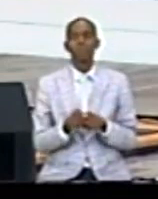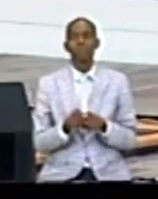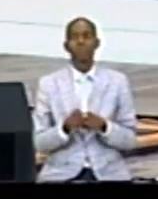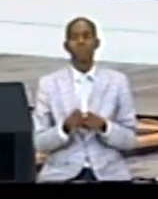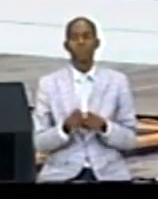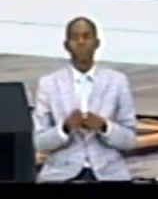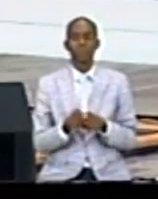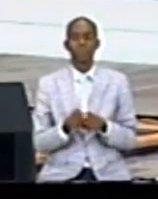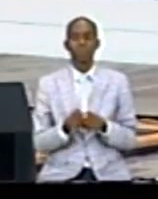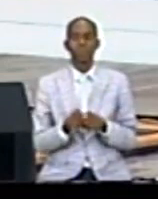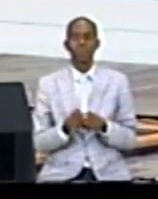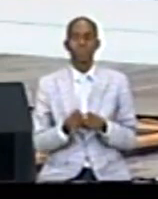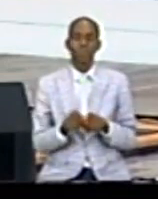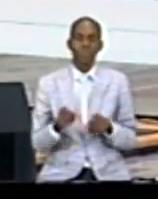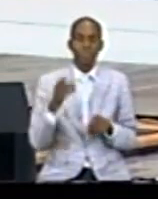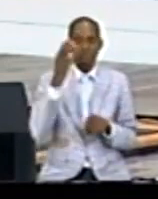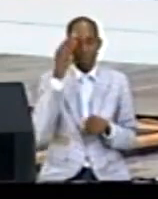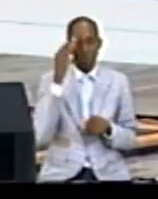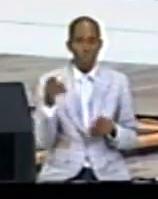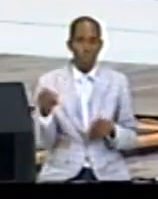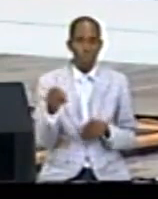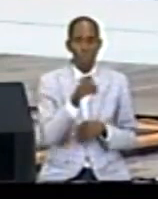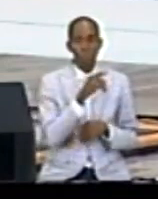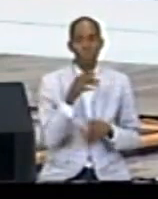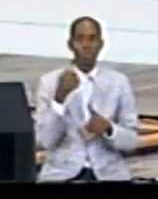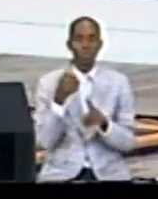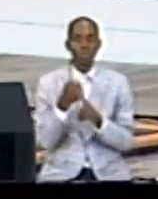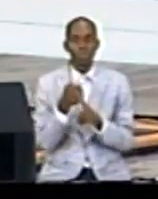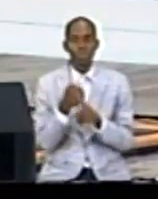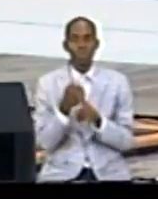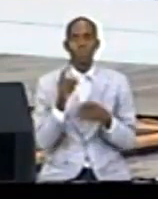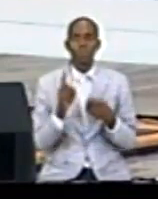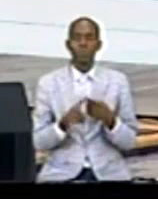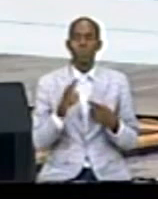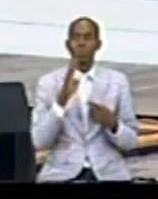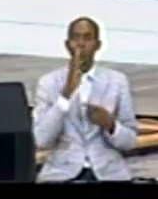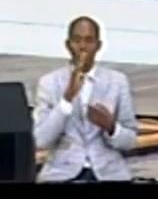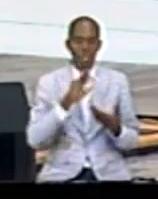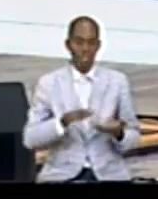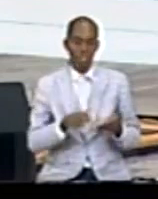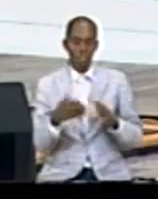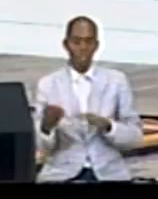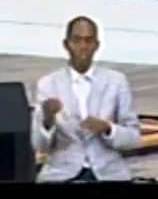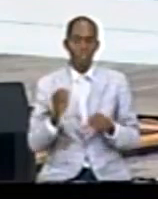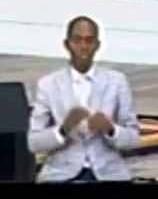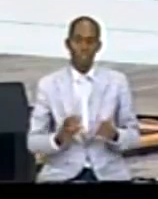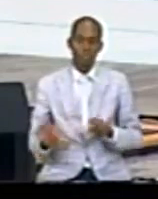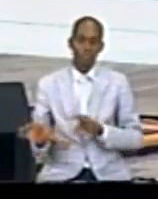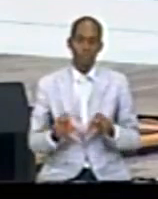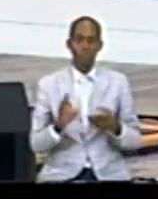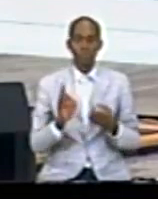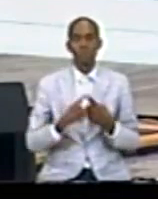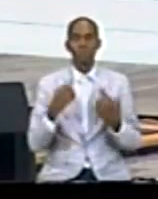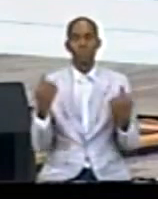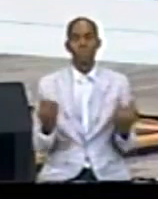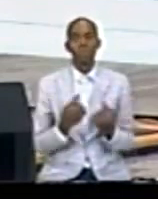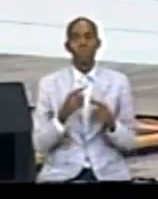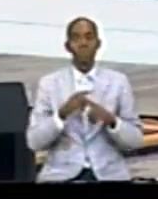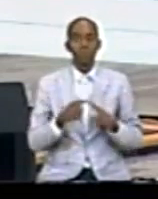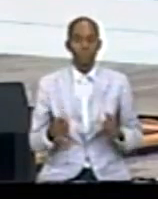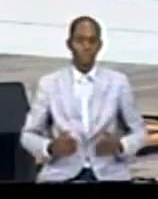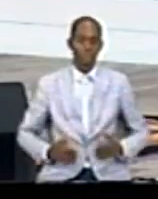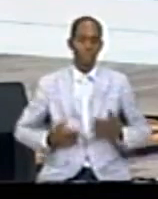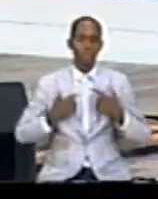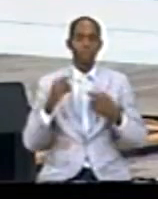ye also yourselves to be dead indeed unto sin, but alive